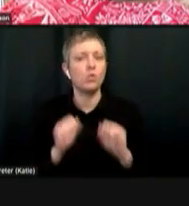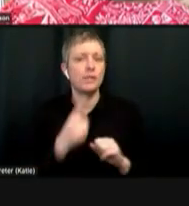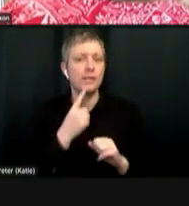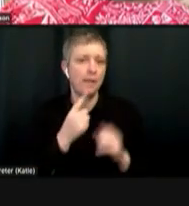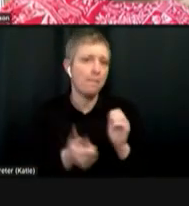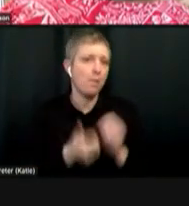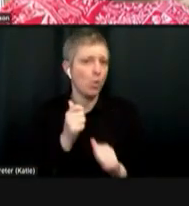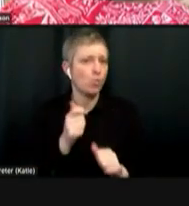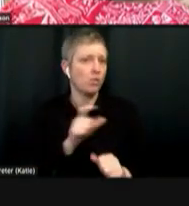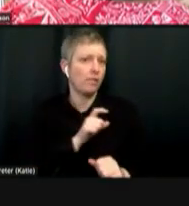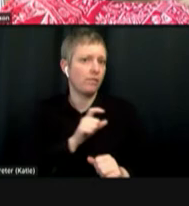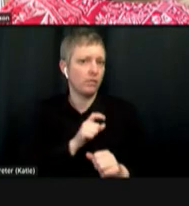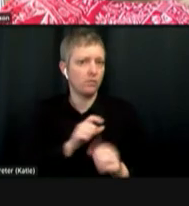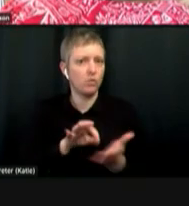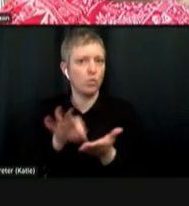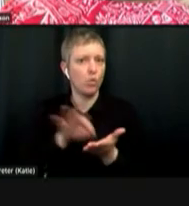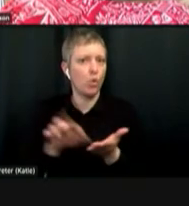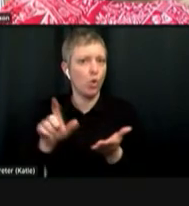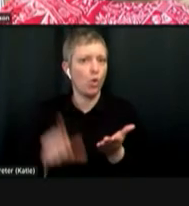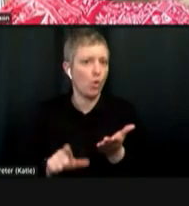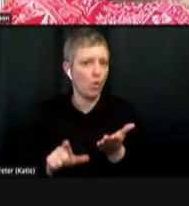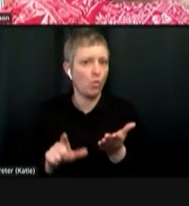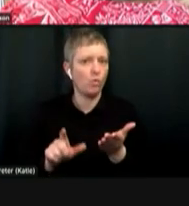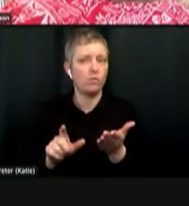they are not doing well on